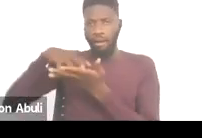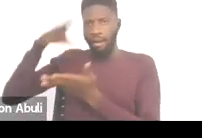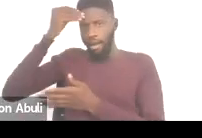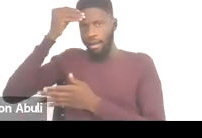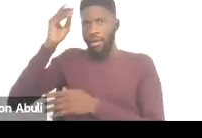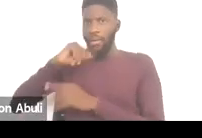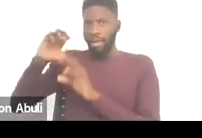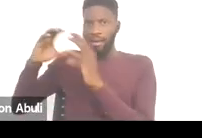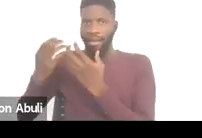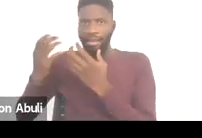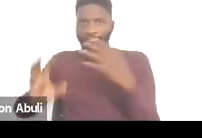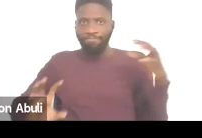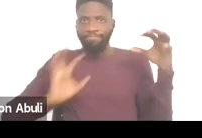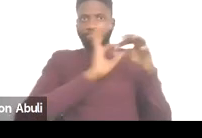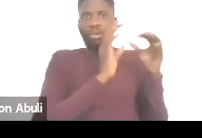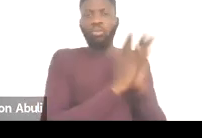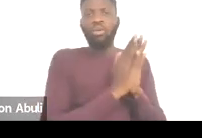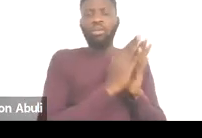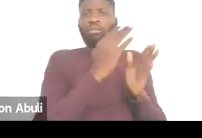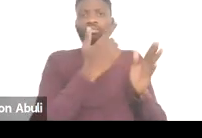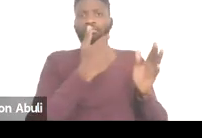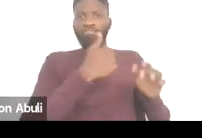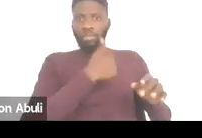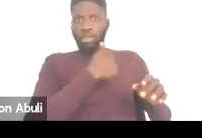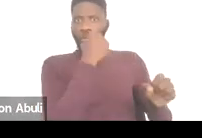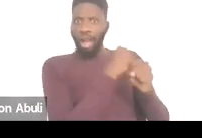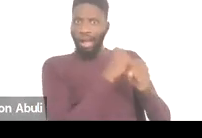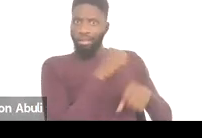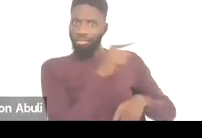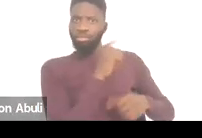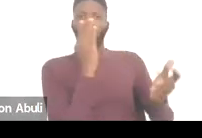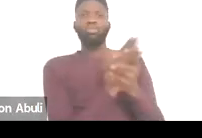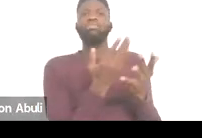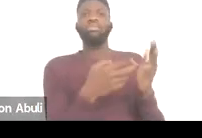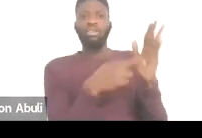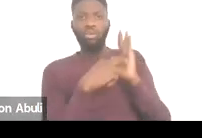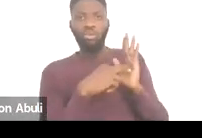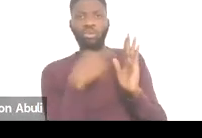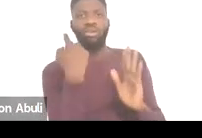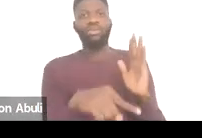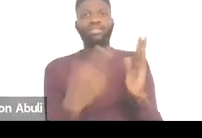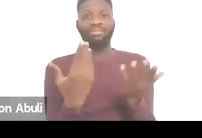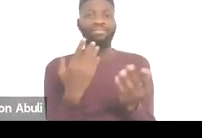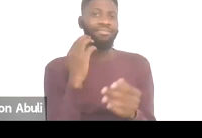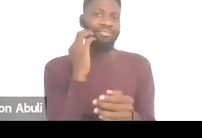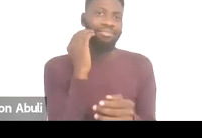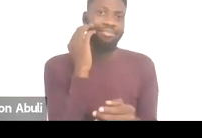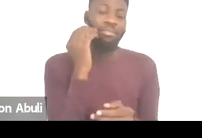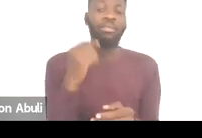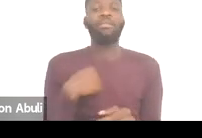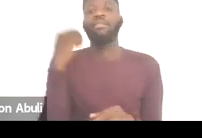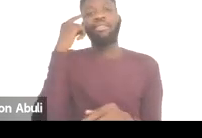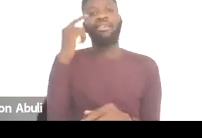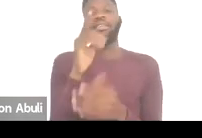with what is required from me on a daily basis? And I think that is something we're going to